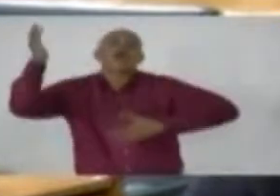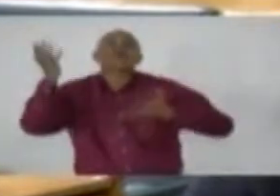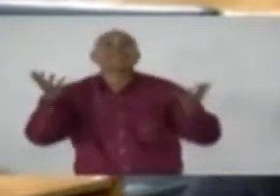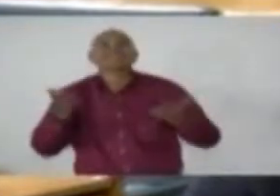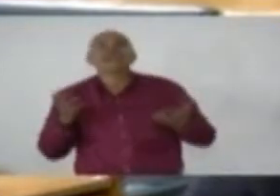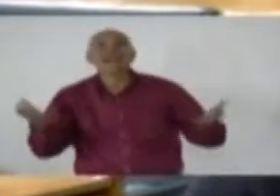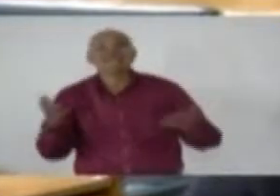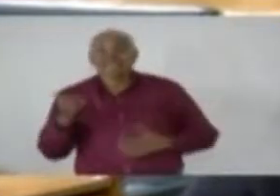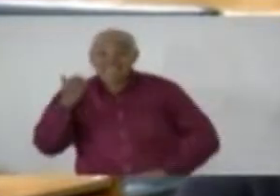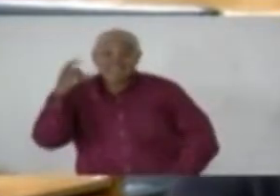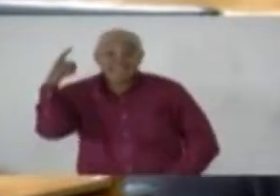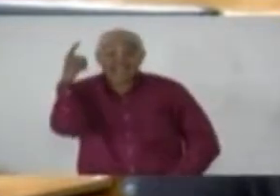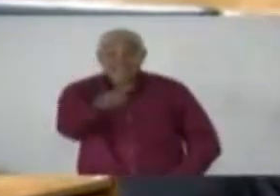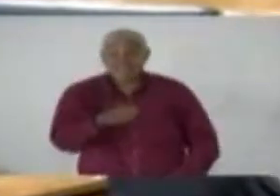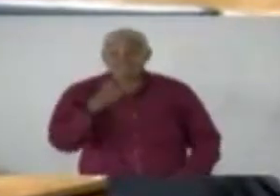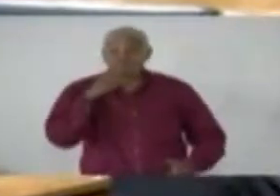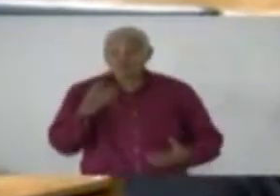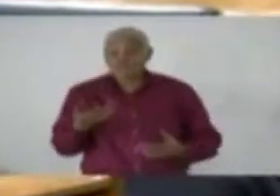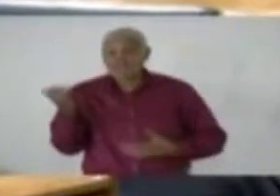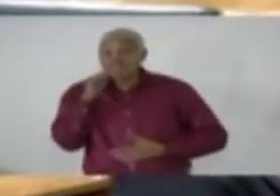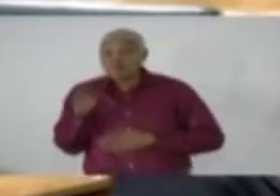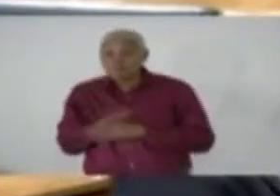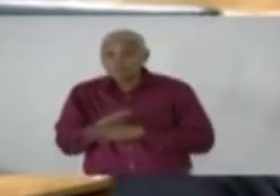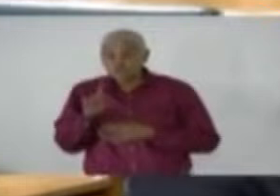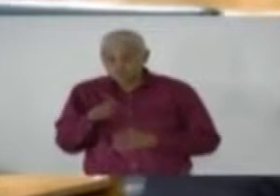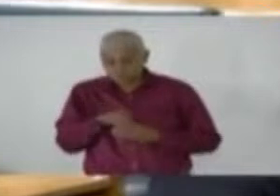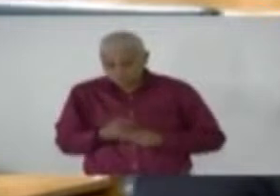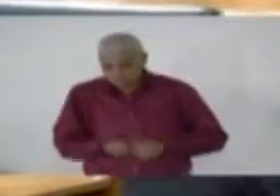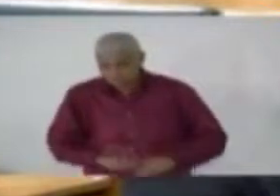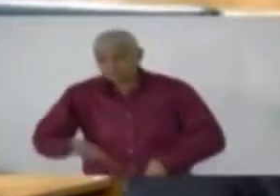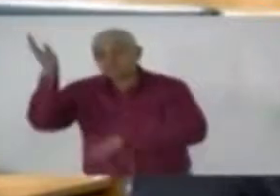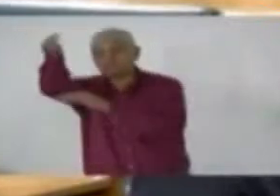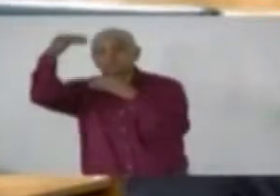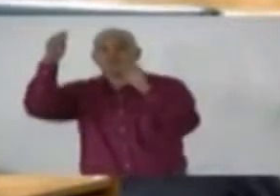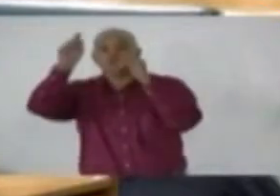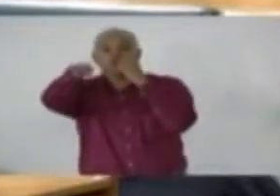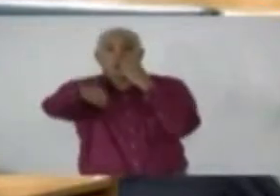business, if you breathe, bottle it and export it.